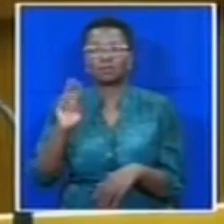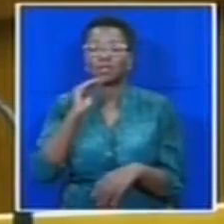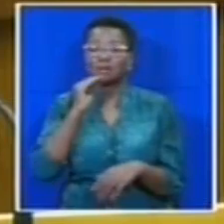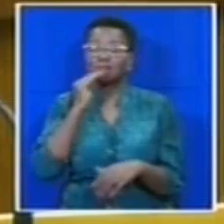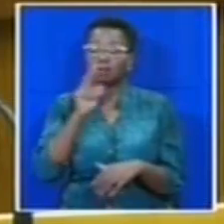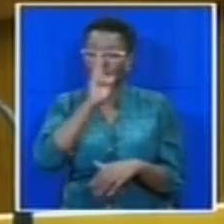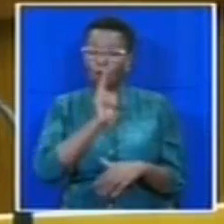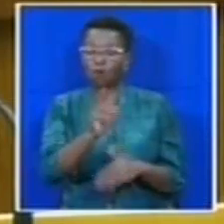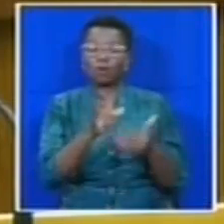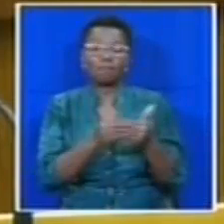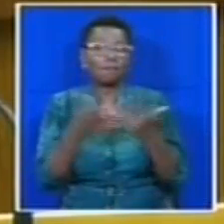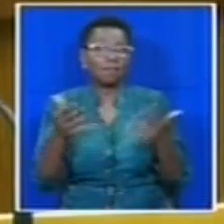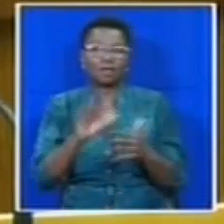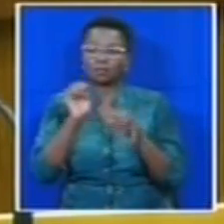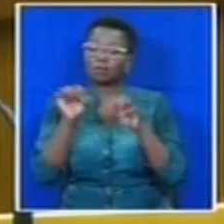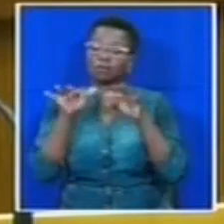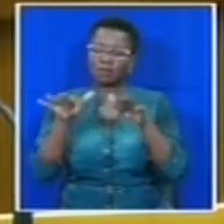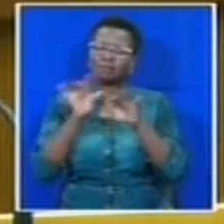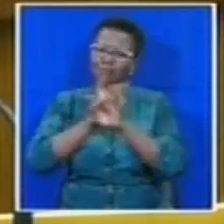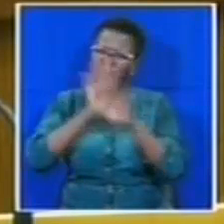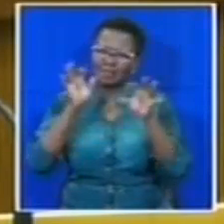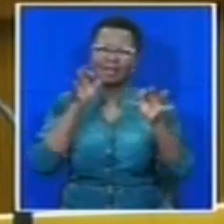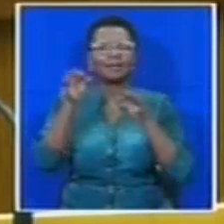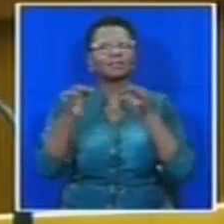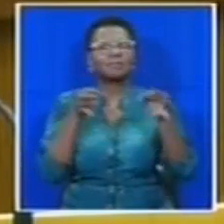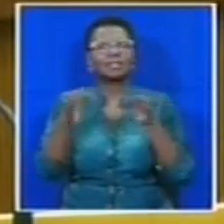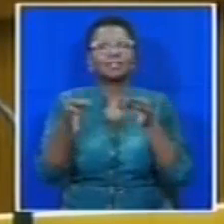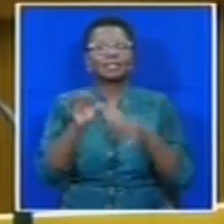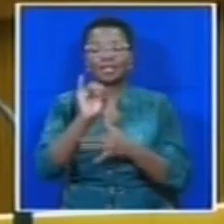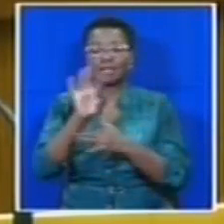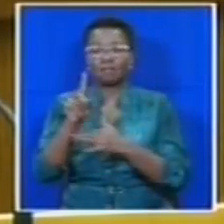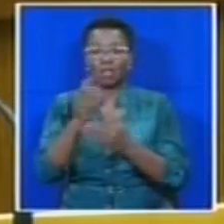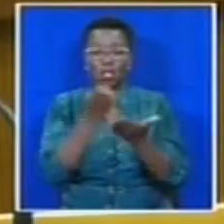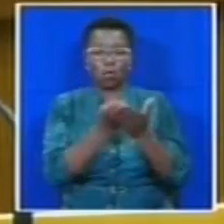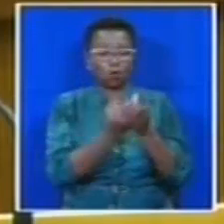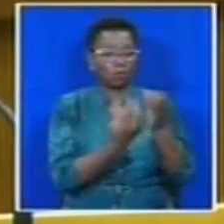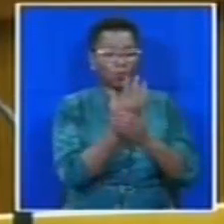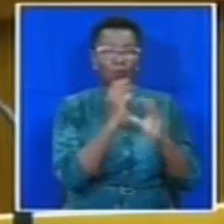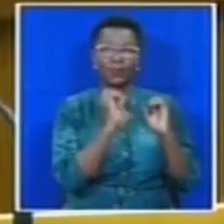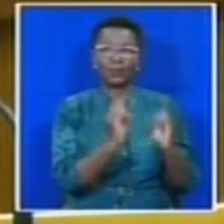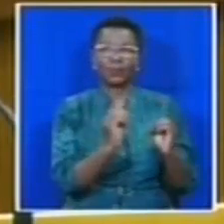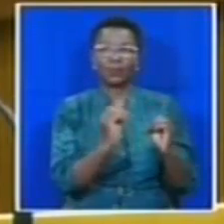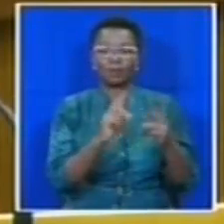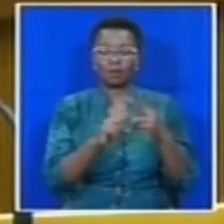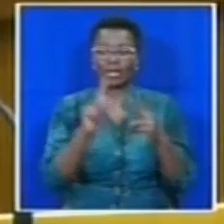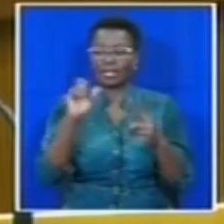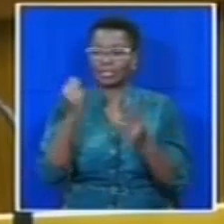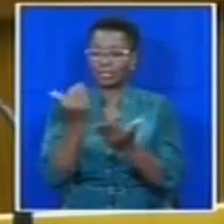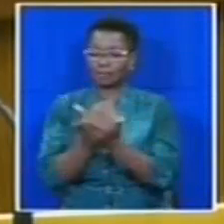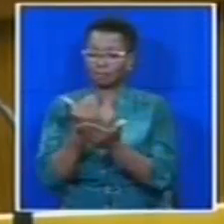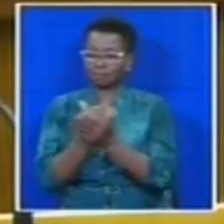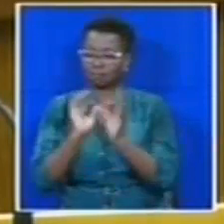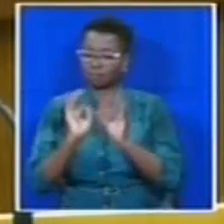honorable members and the South African public, is very clear. If we do not grow the economy, if we do not collect our revenue